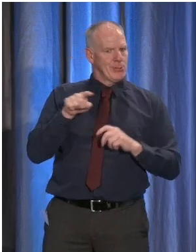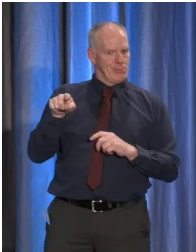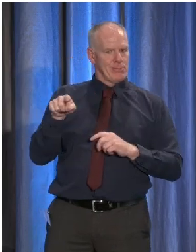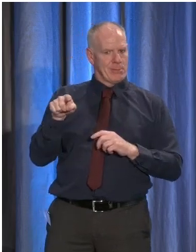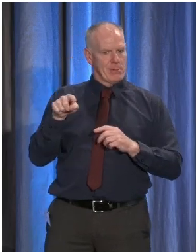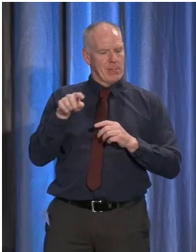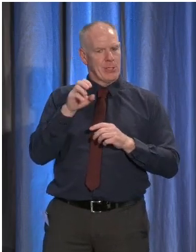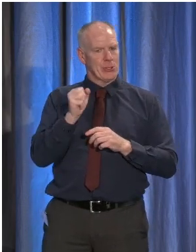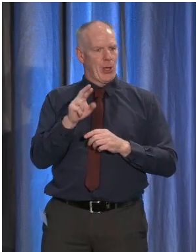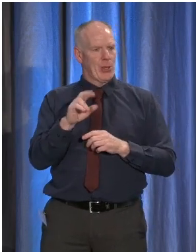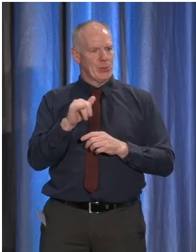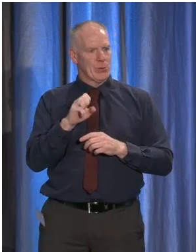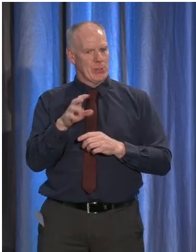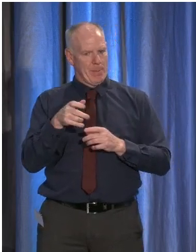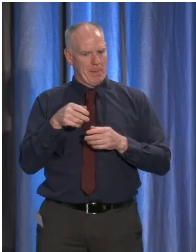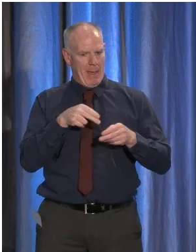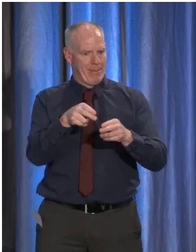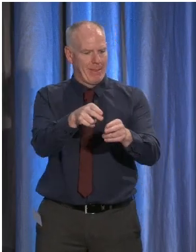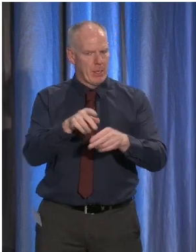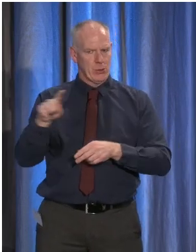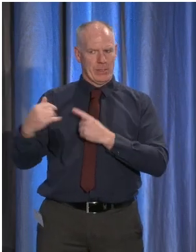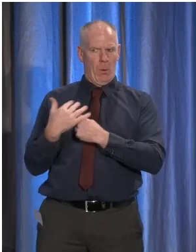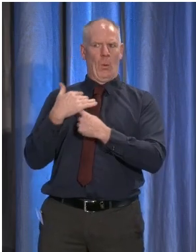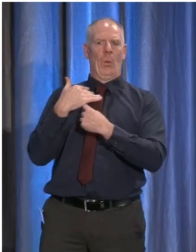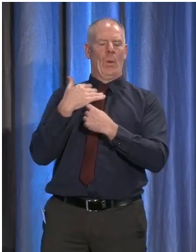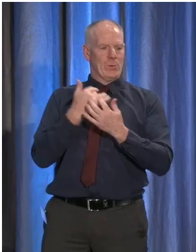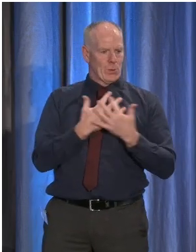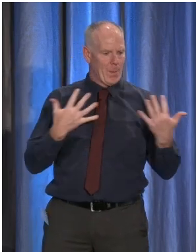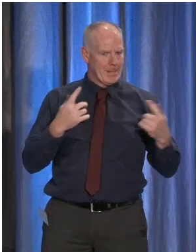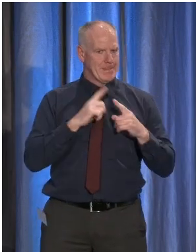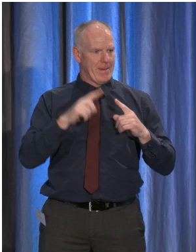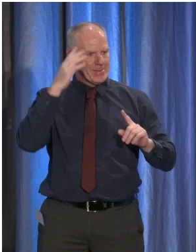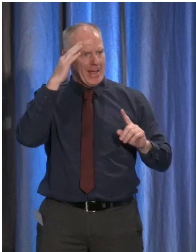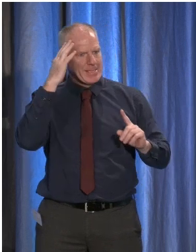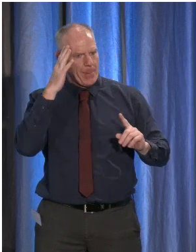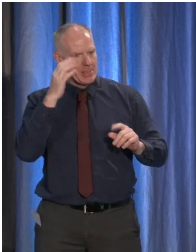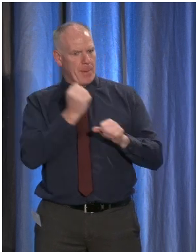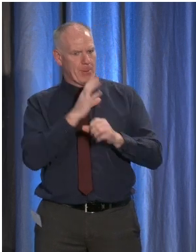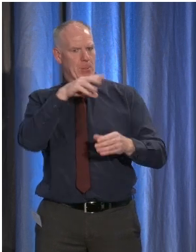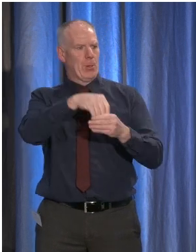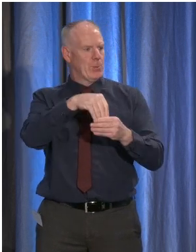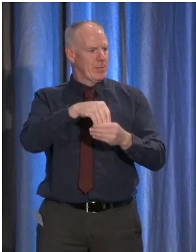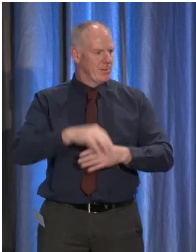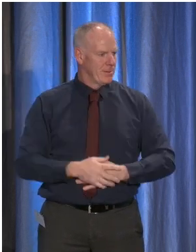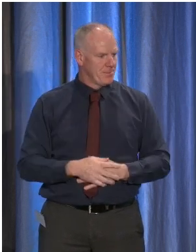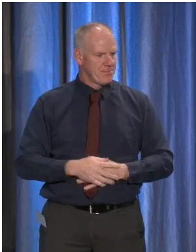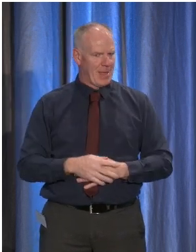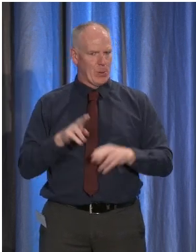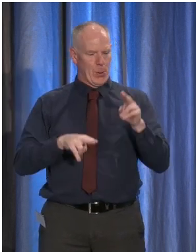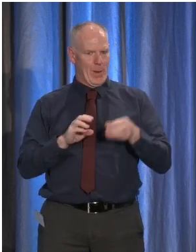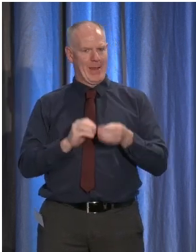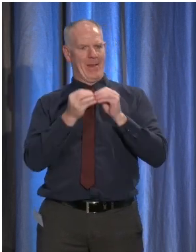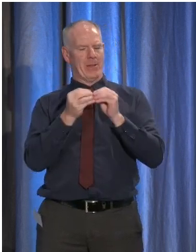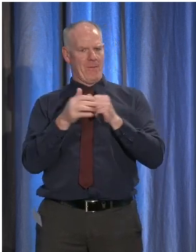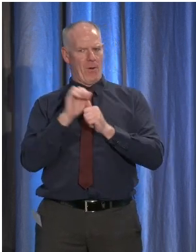and scholarship journey, and she has been an inspiration to so many scholars of inclusion and innovators